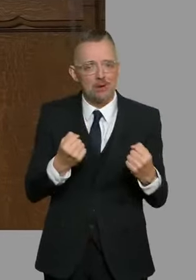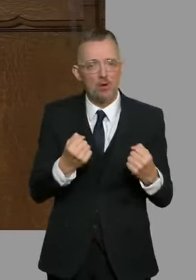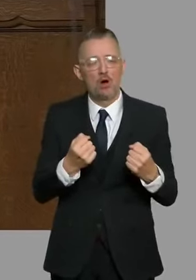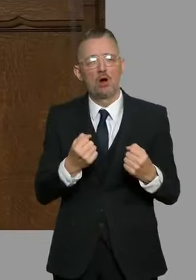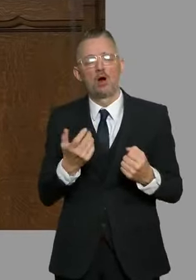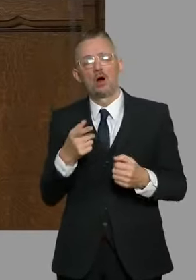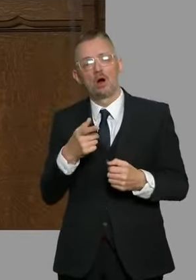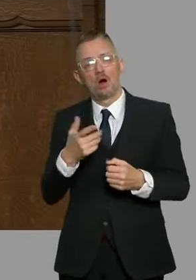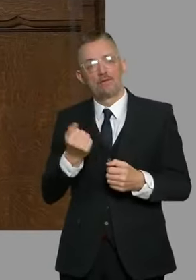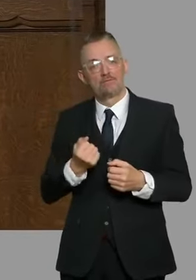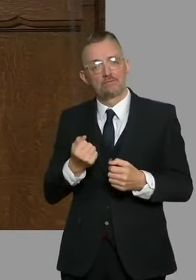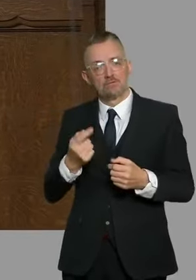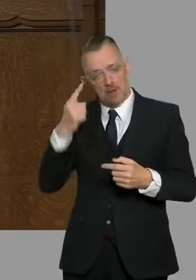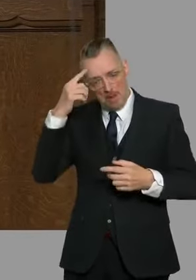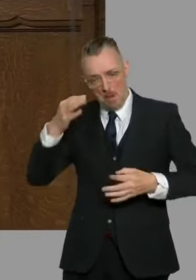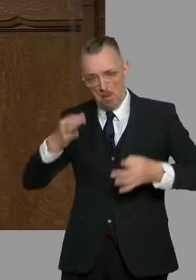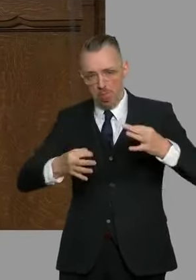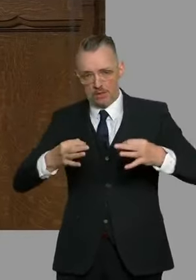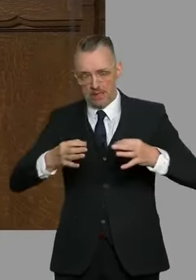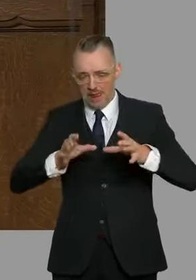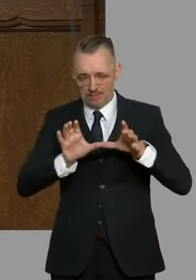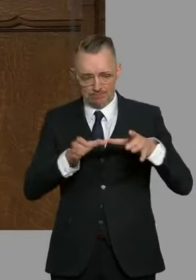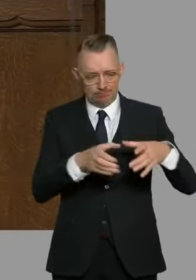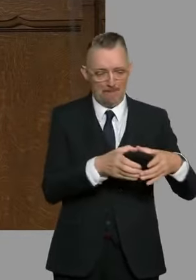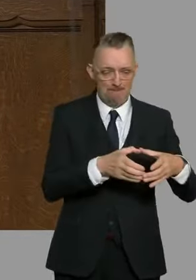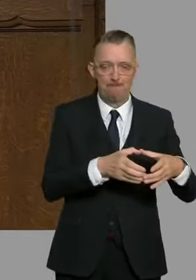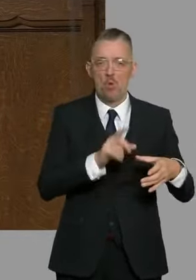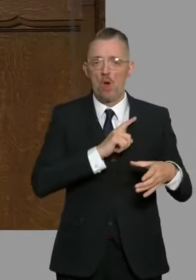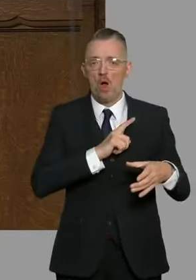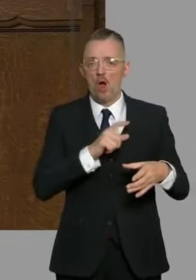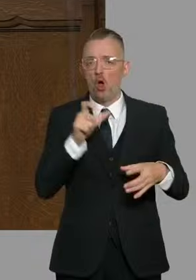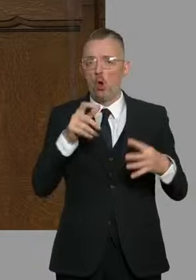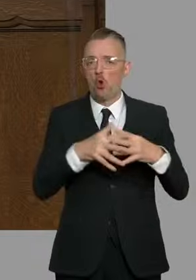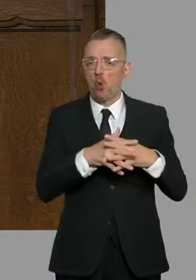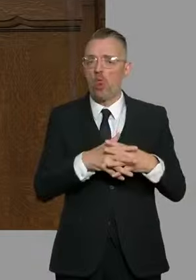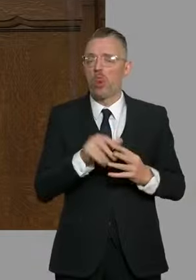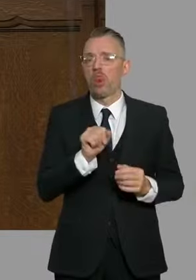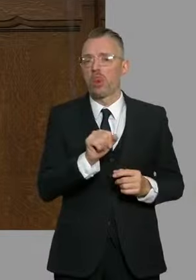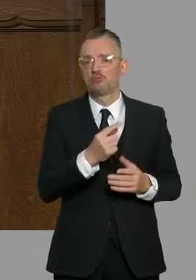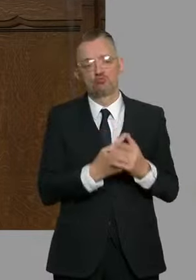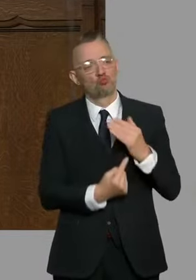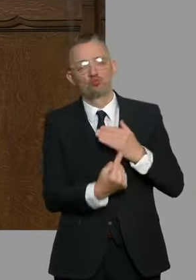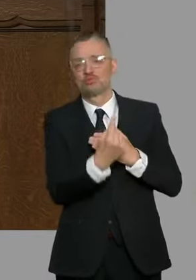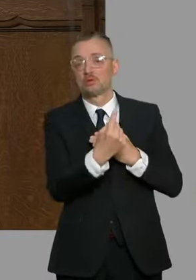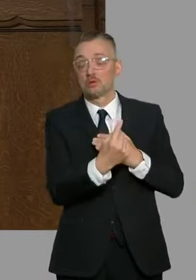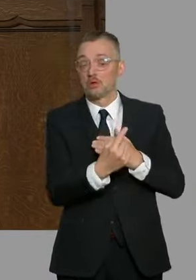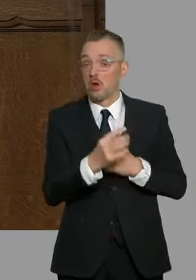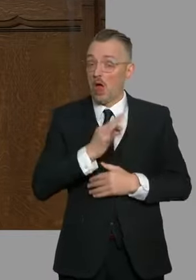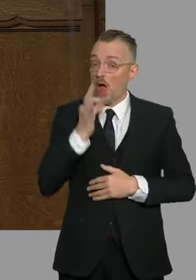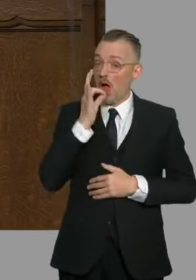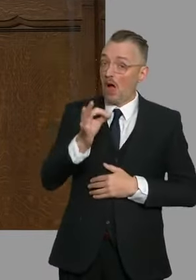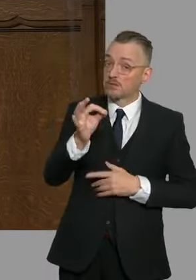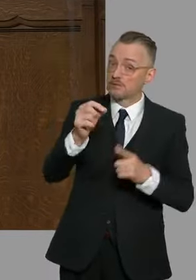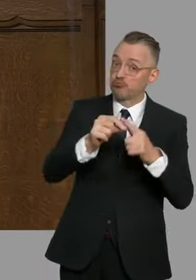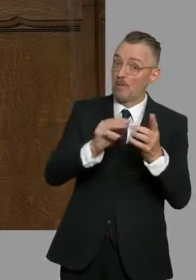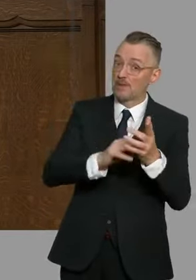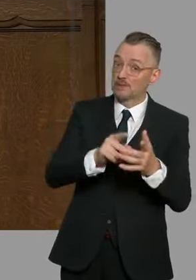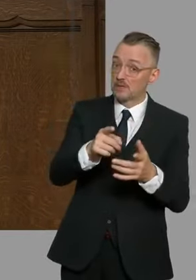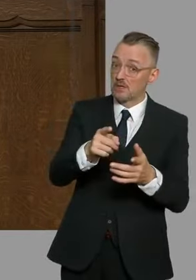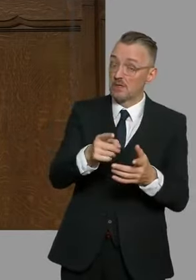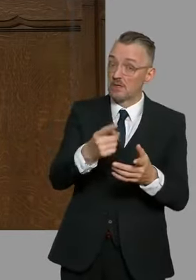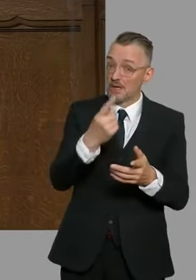Cornwall's unique national identity. Will the PM join his minister on that visit in the spring to meet with the